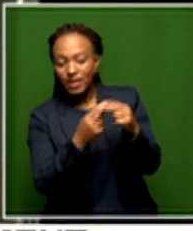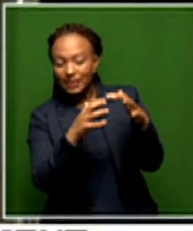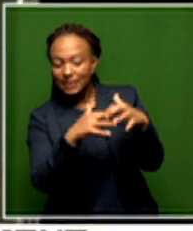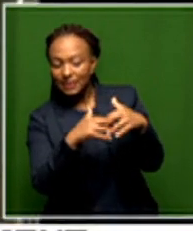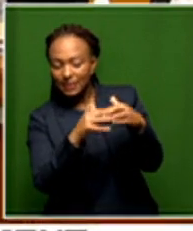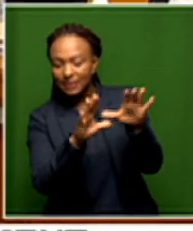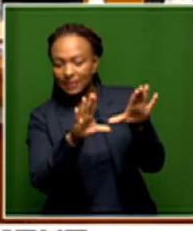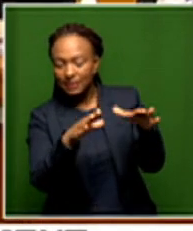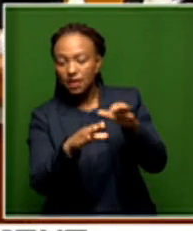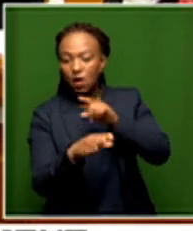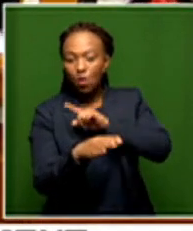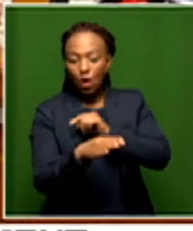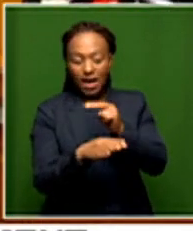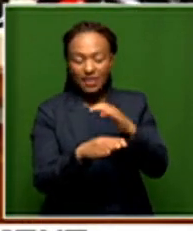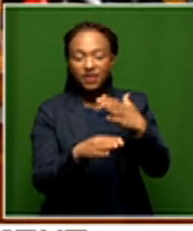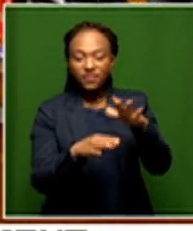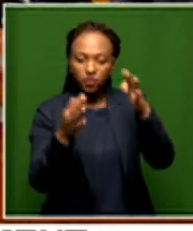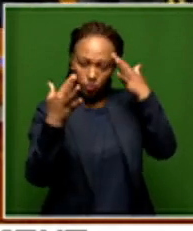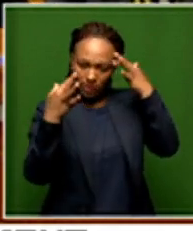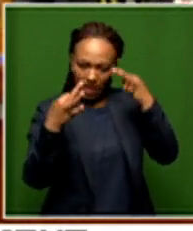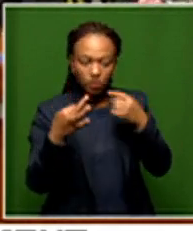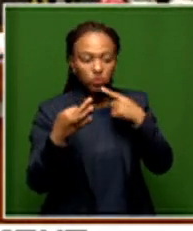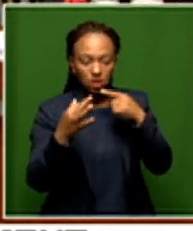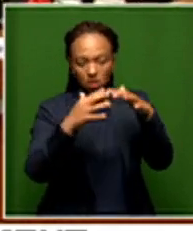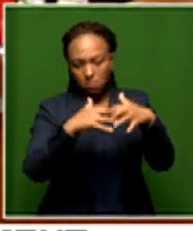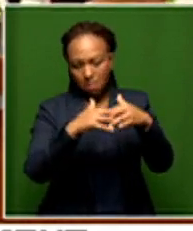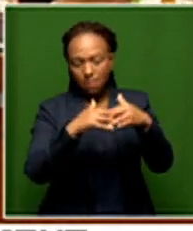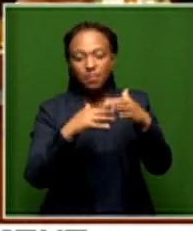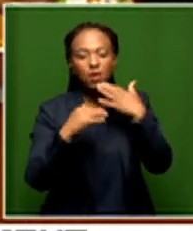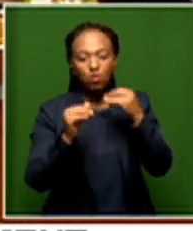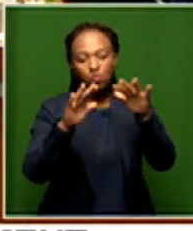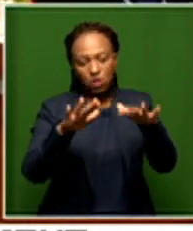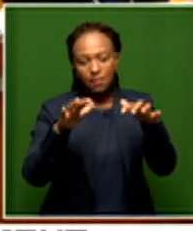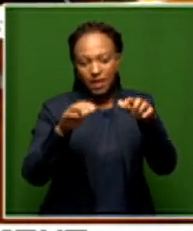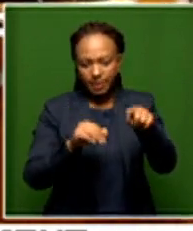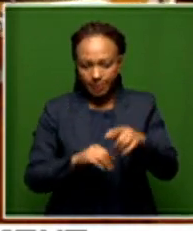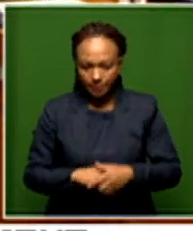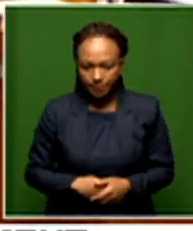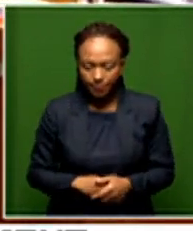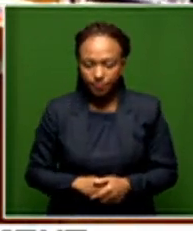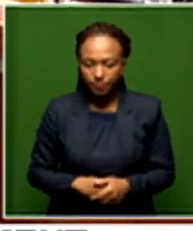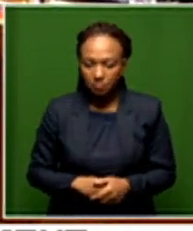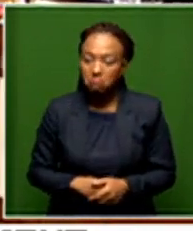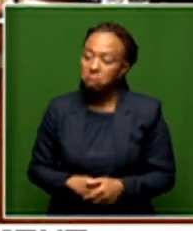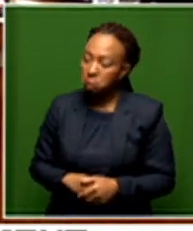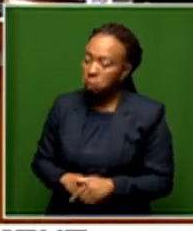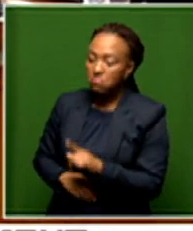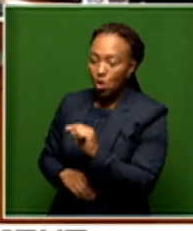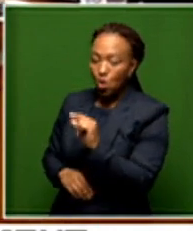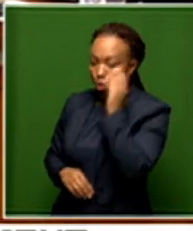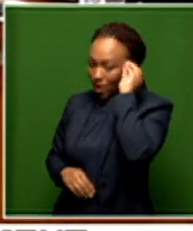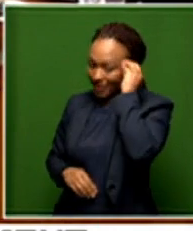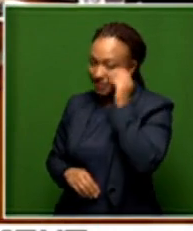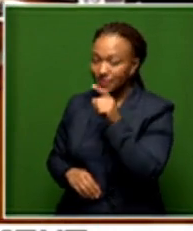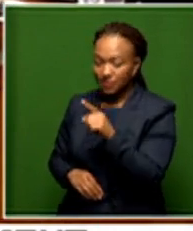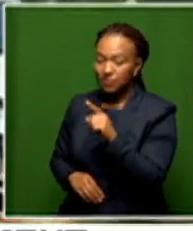NEC has resolved Cabinet must establish. Yeah. Interesting. I mean, this is a